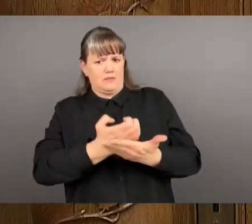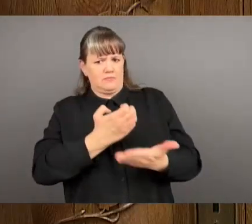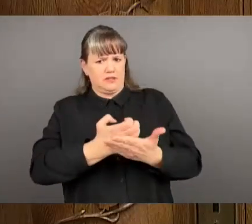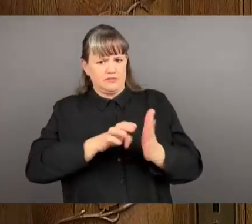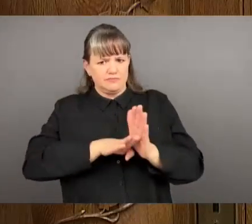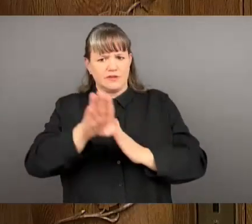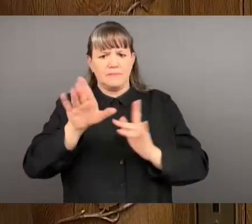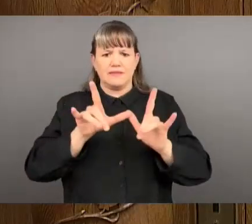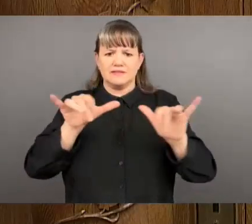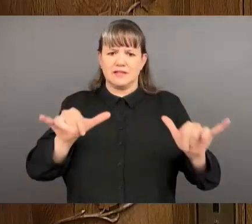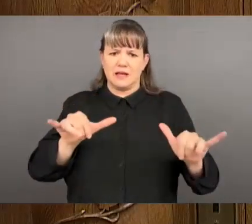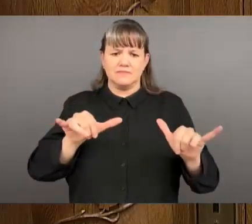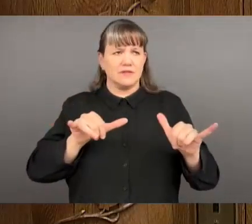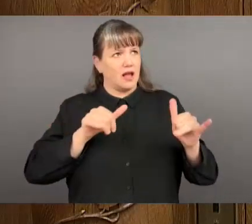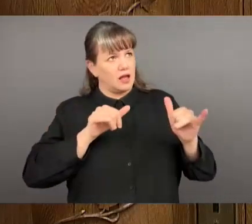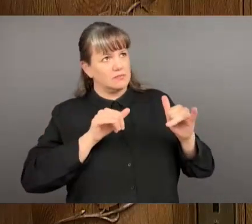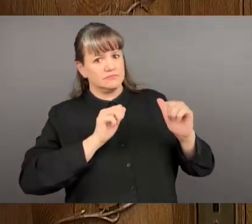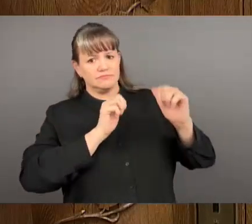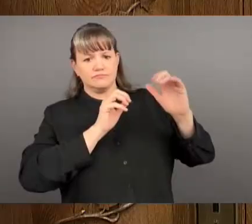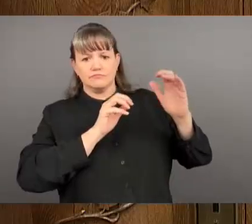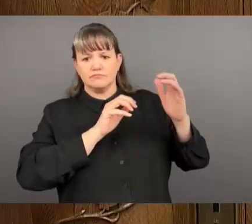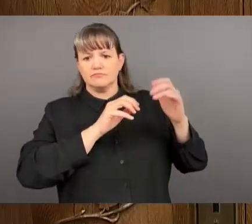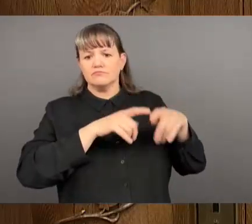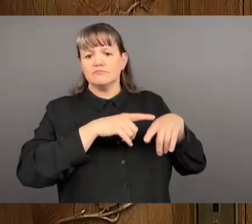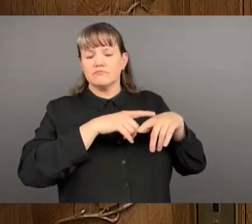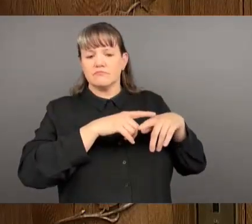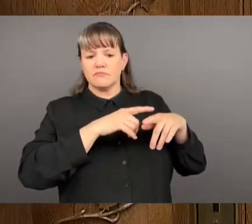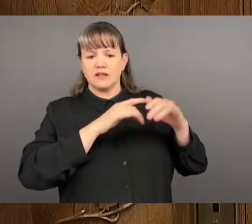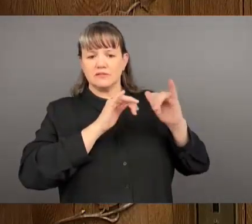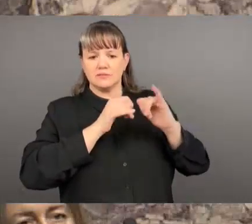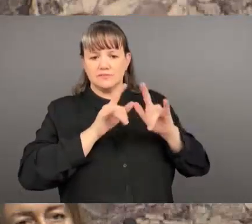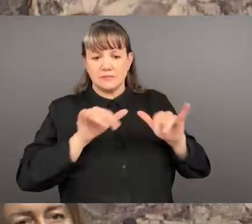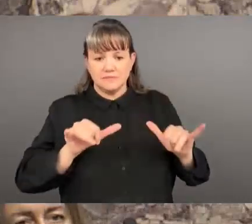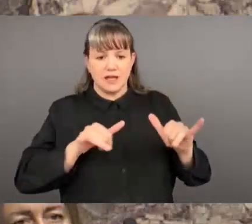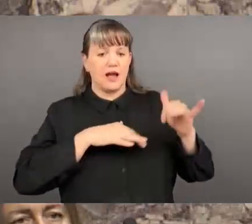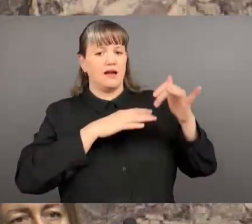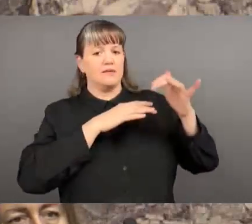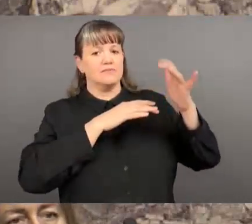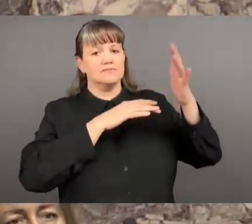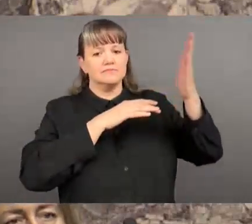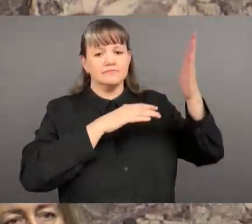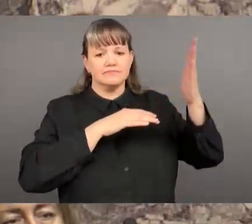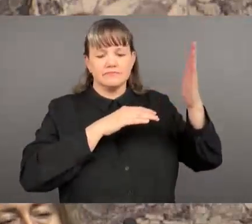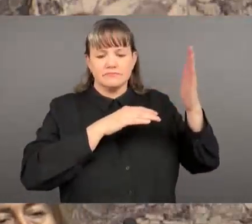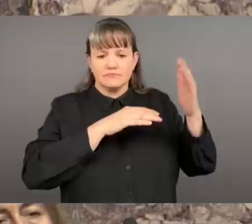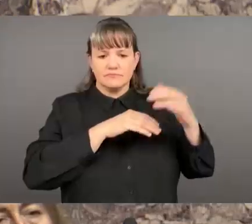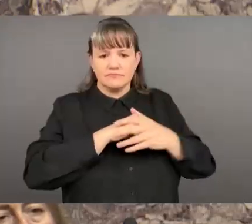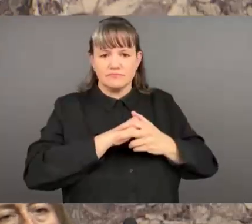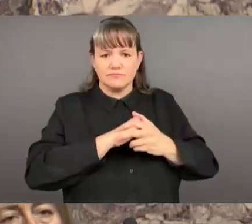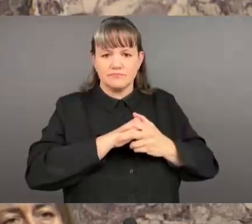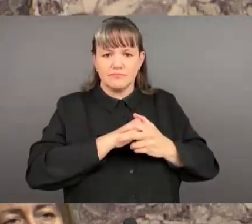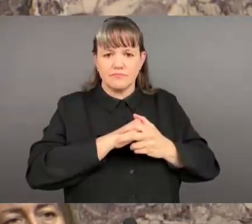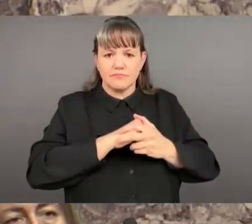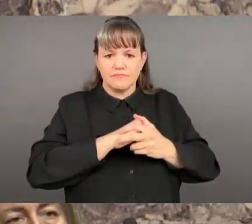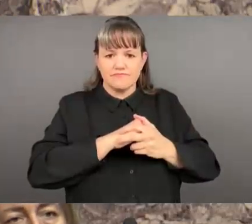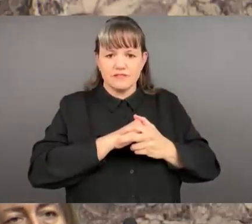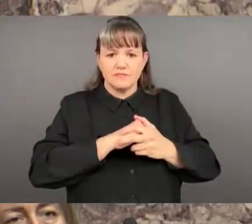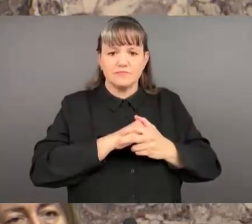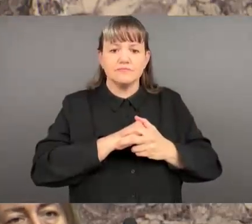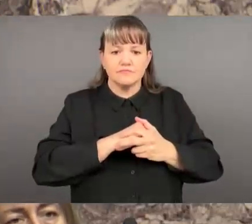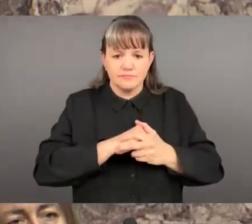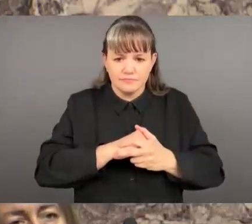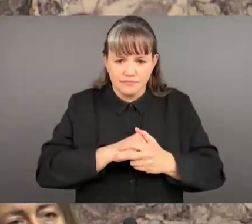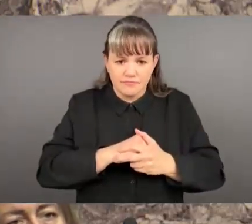Member for Kootenay Rocky. Thank you, Mr. Speaker. This Premier and government have already walked away from all of their environmental commitments. They've walked away